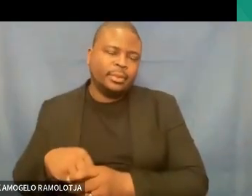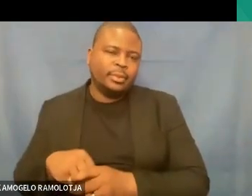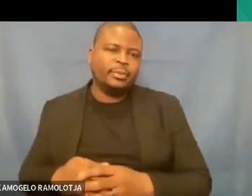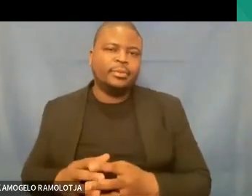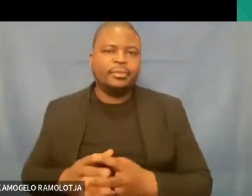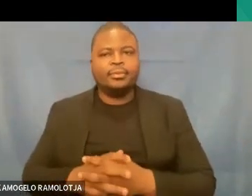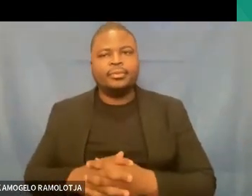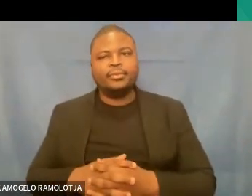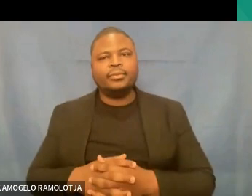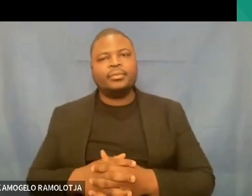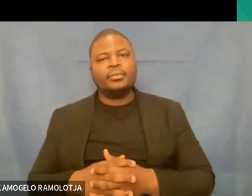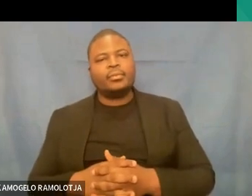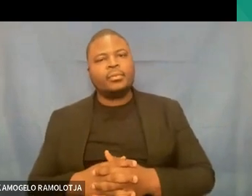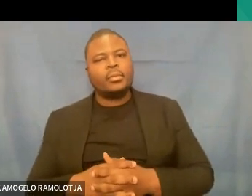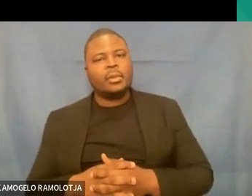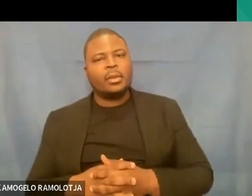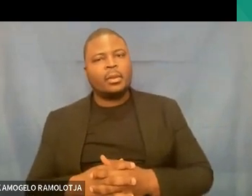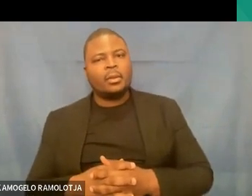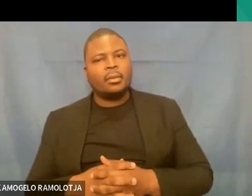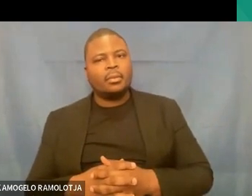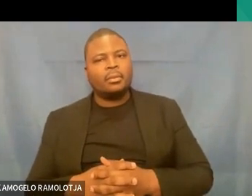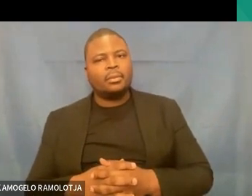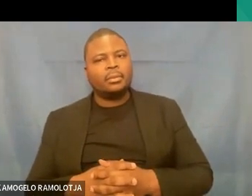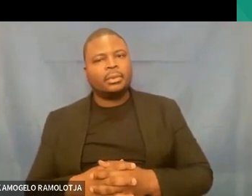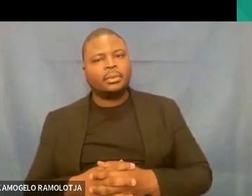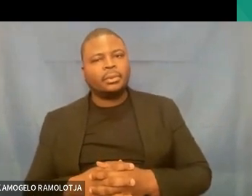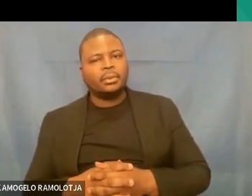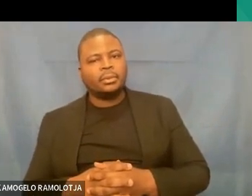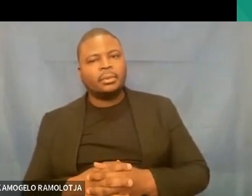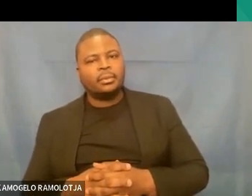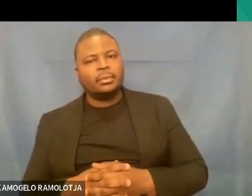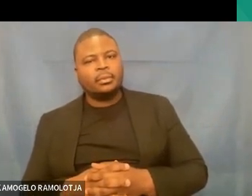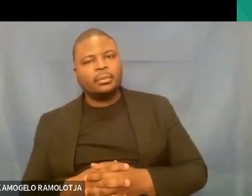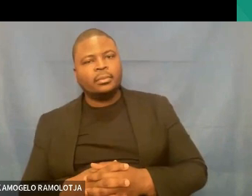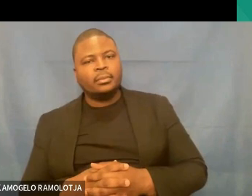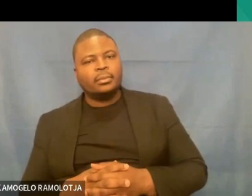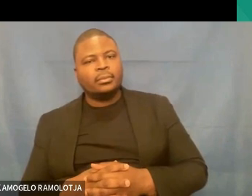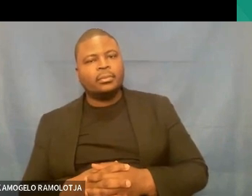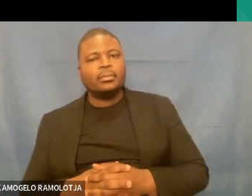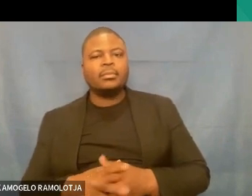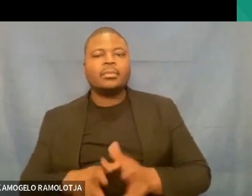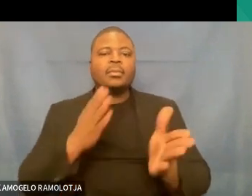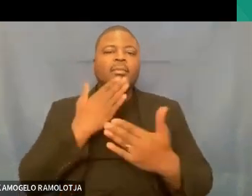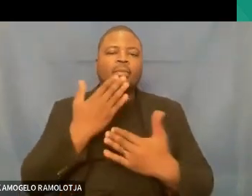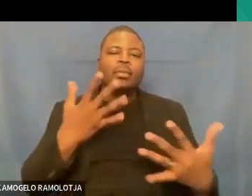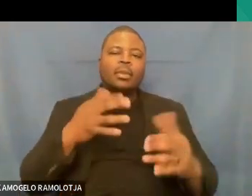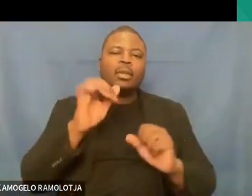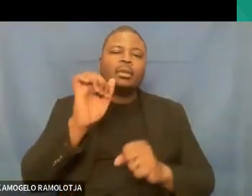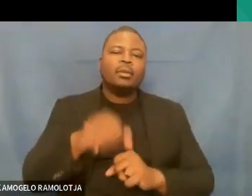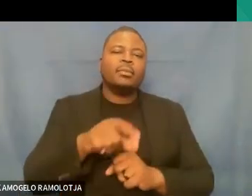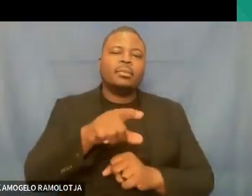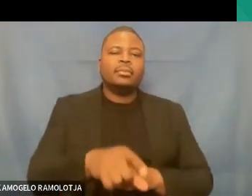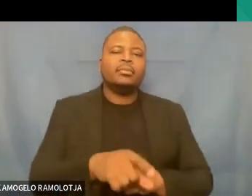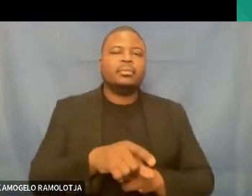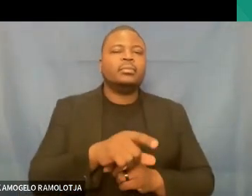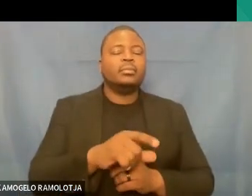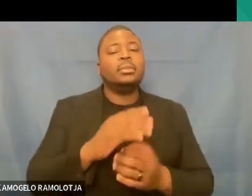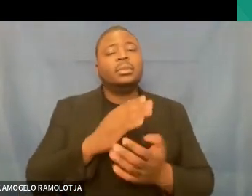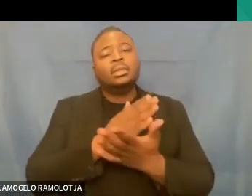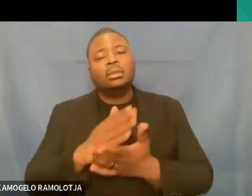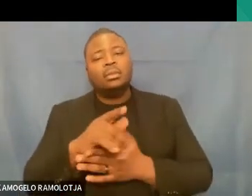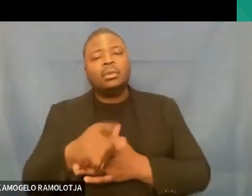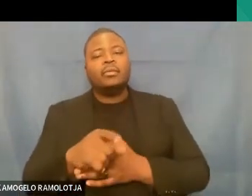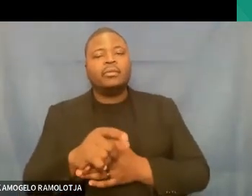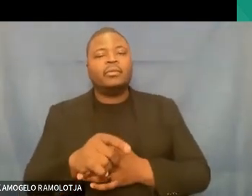purposes. Next slide, please. Thank you so much, colleagues. Just some of the references that I've used,